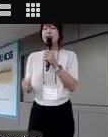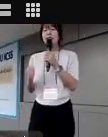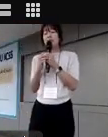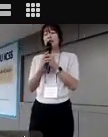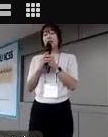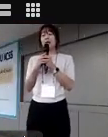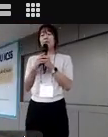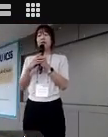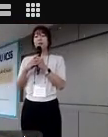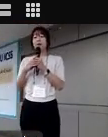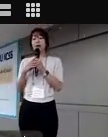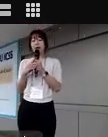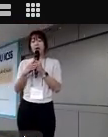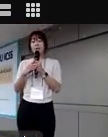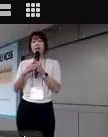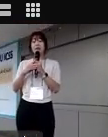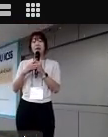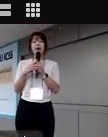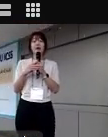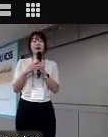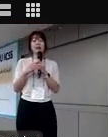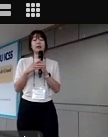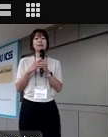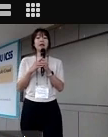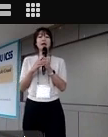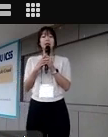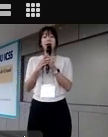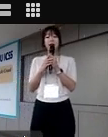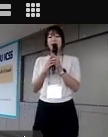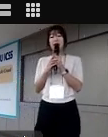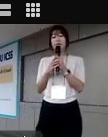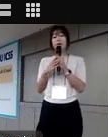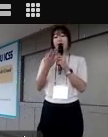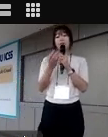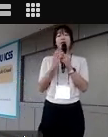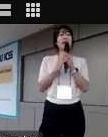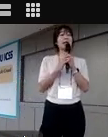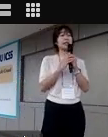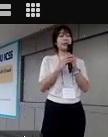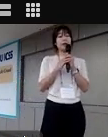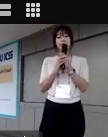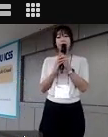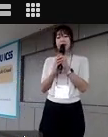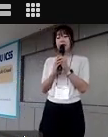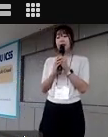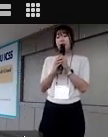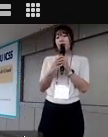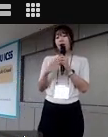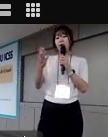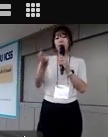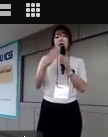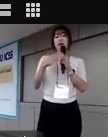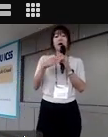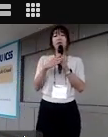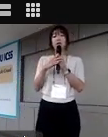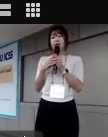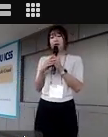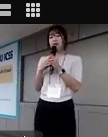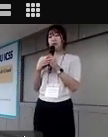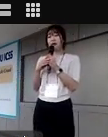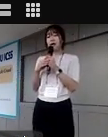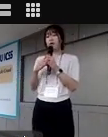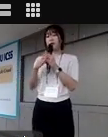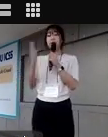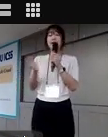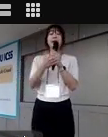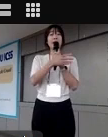This is a collaborative work that started out at the Meaning and Modality Lab. The PI is Catherine Davison. All three of us were